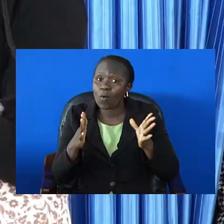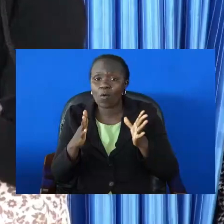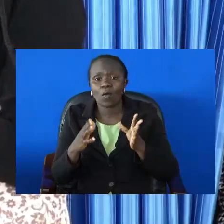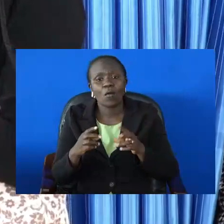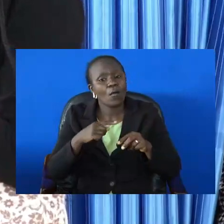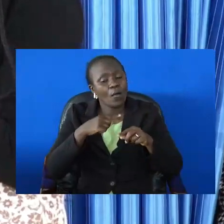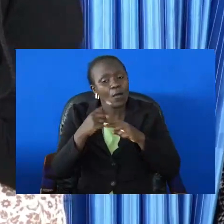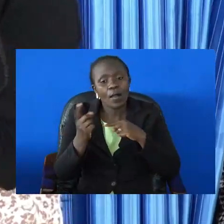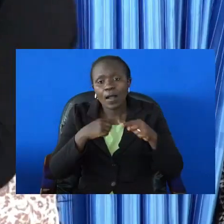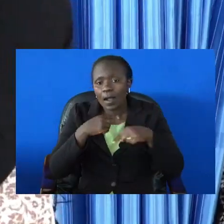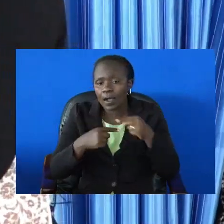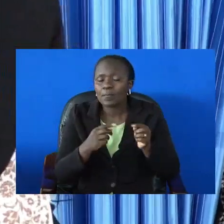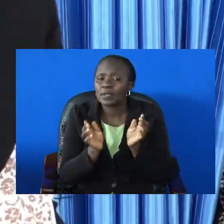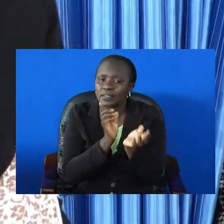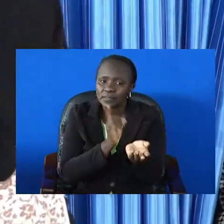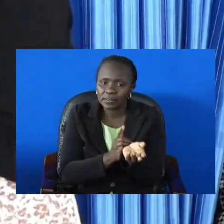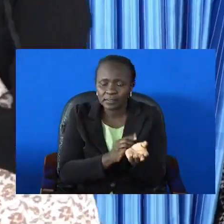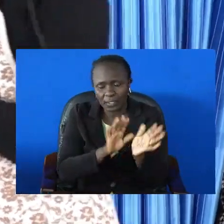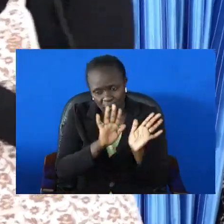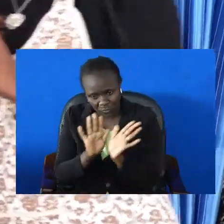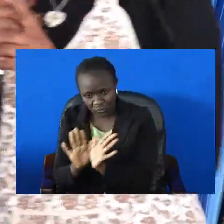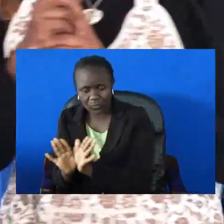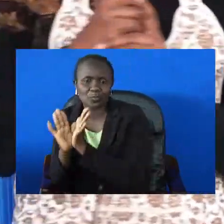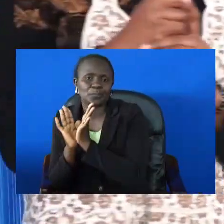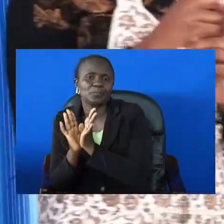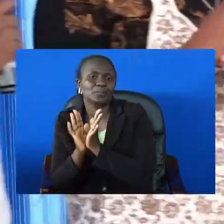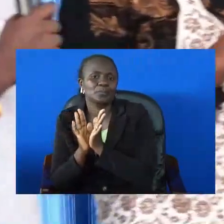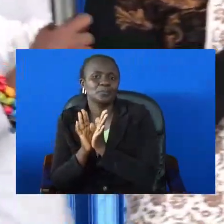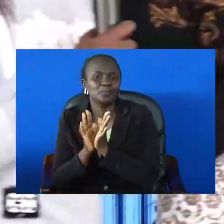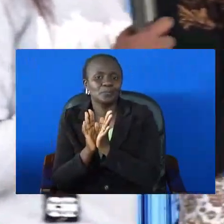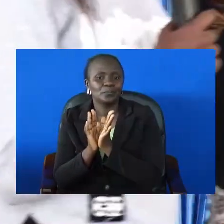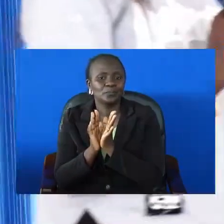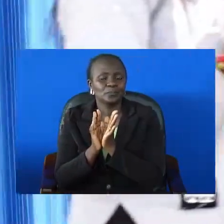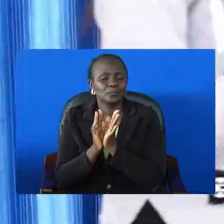and let him rest. Let's go.